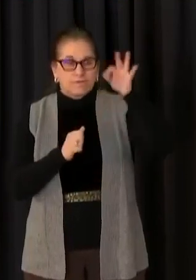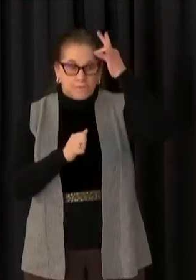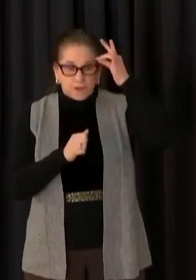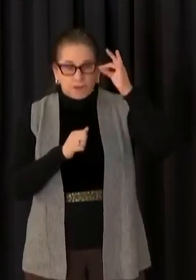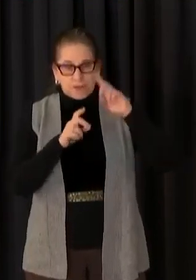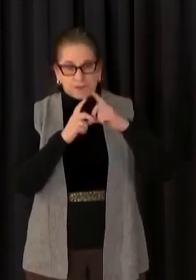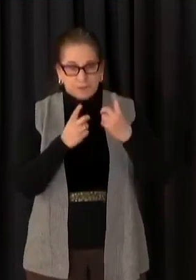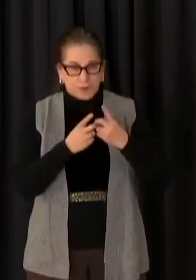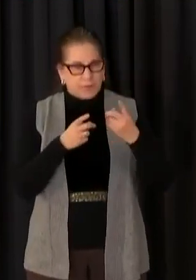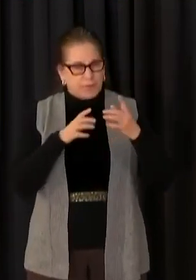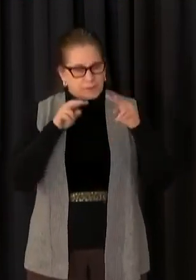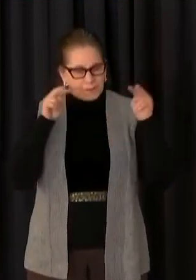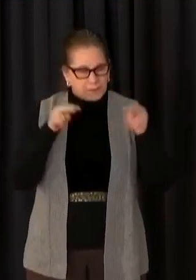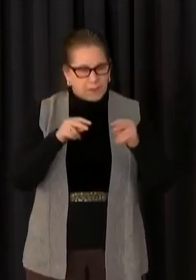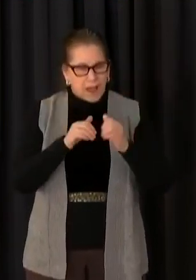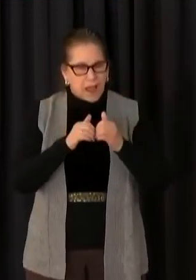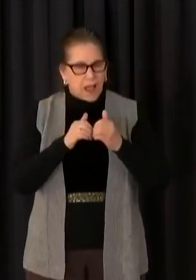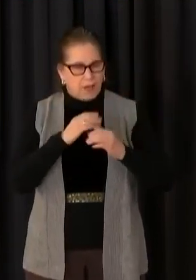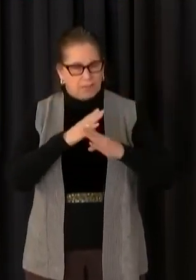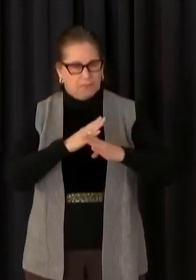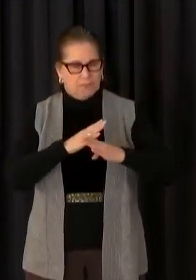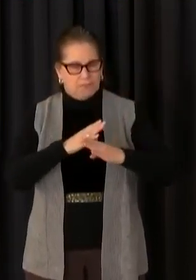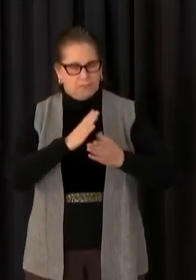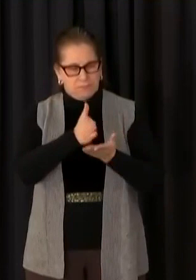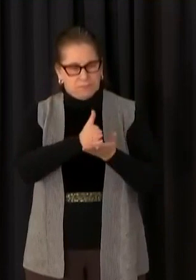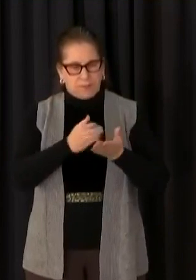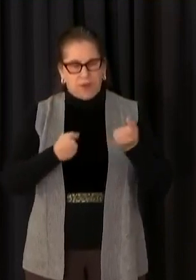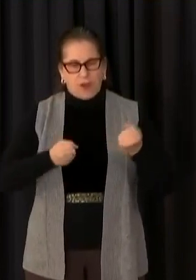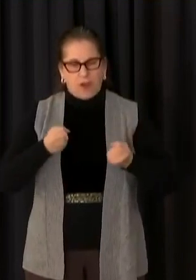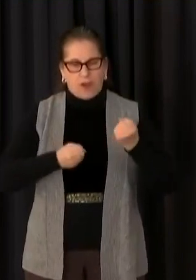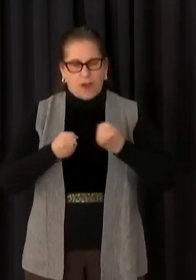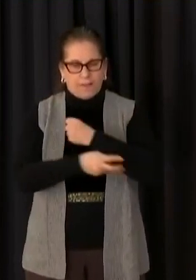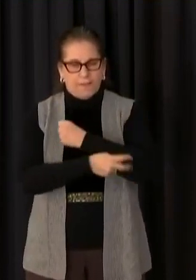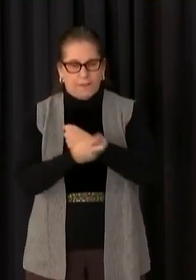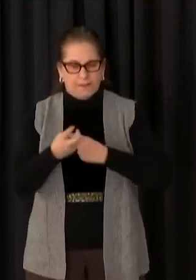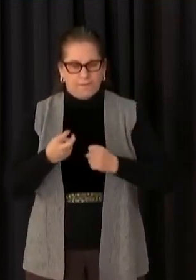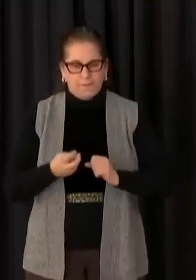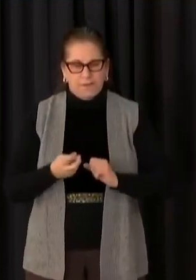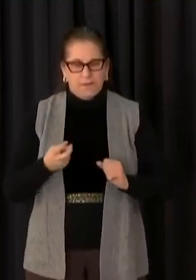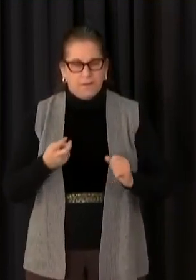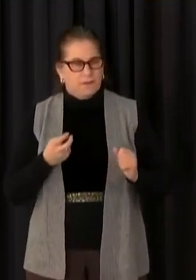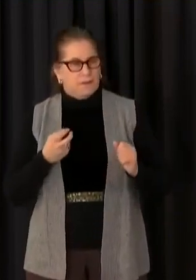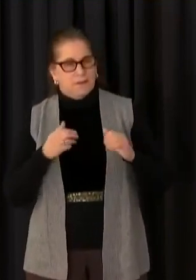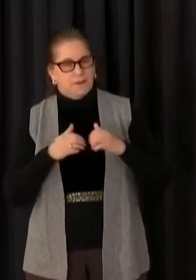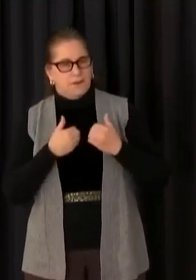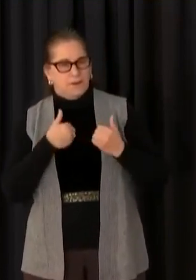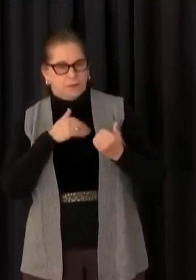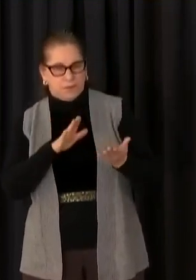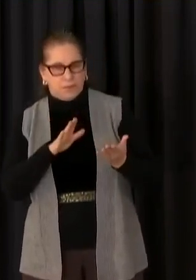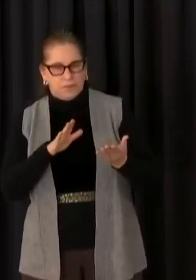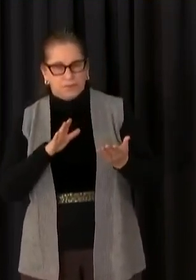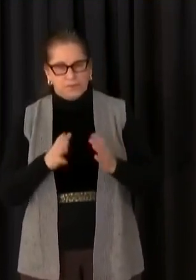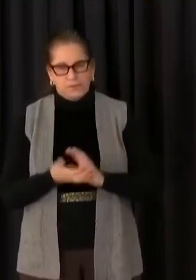I think that the public certainly has to be aware of it, but I think with respect to how we approach it with our prosecutors, et